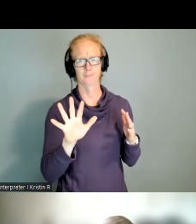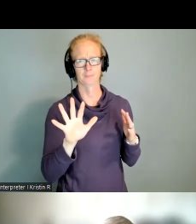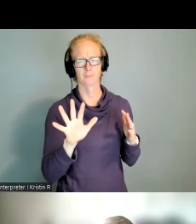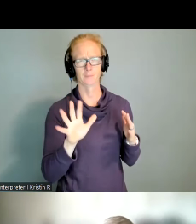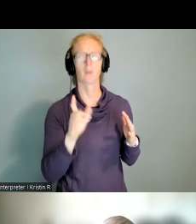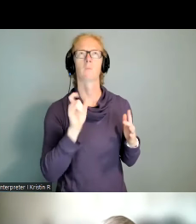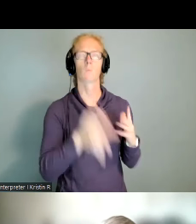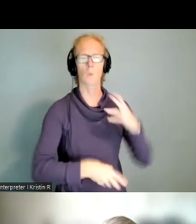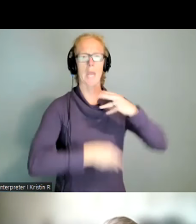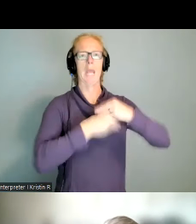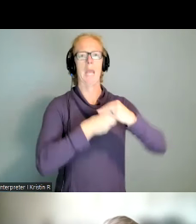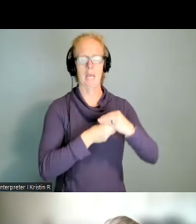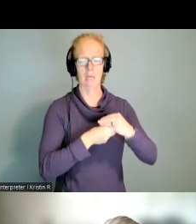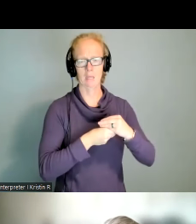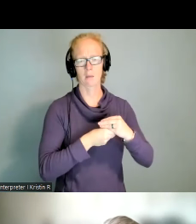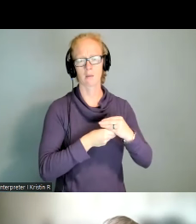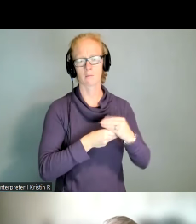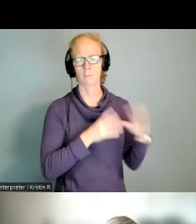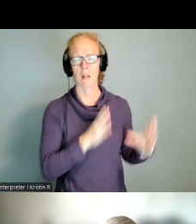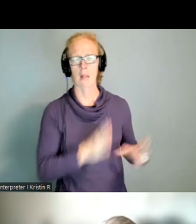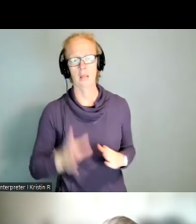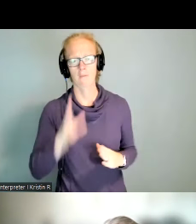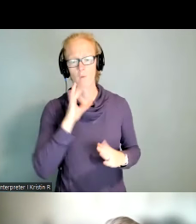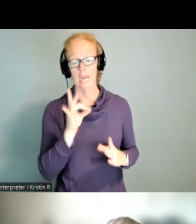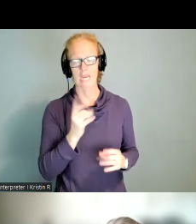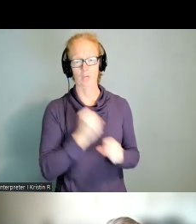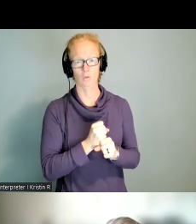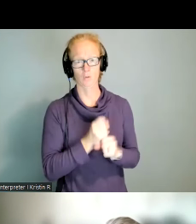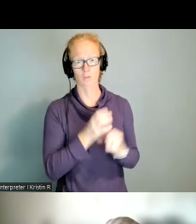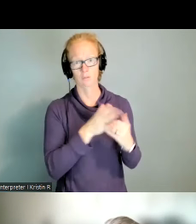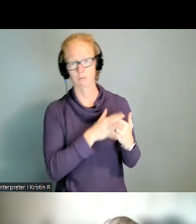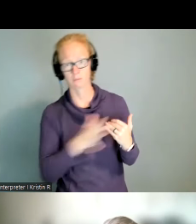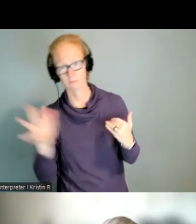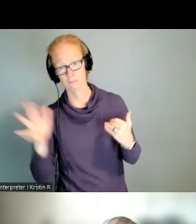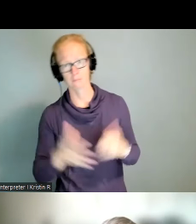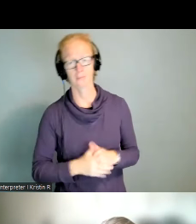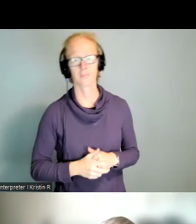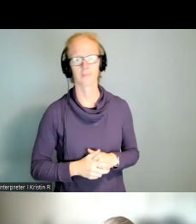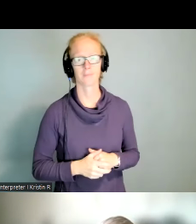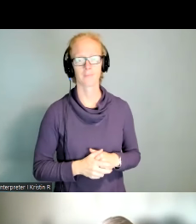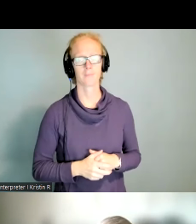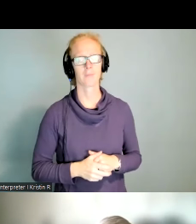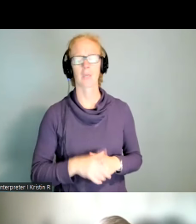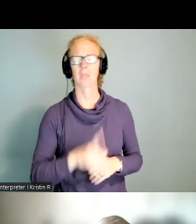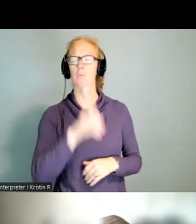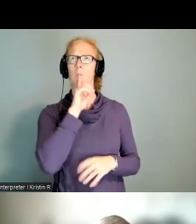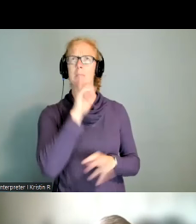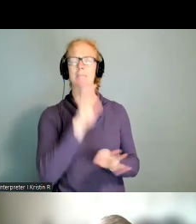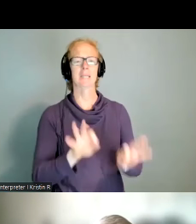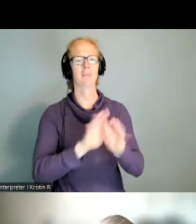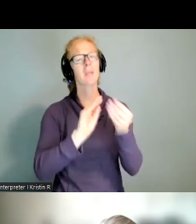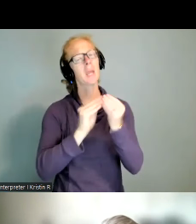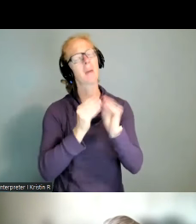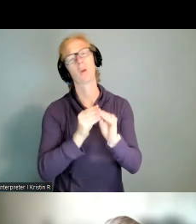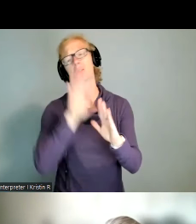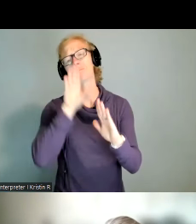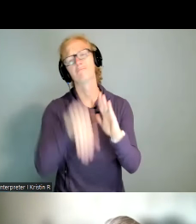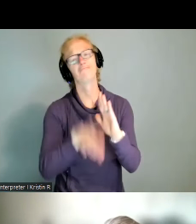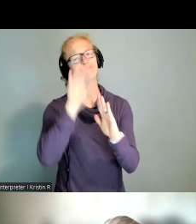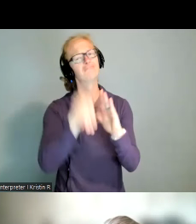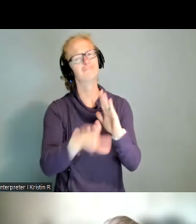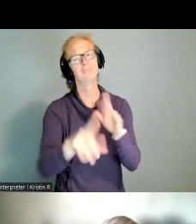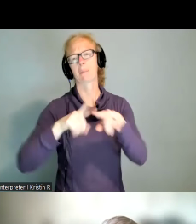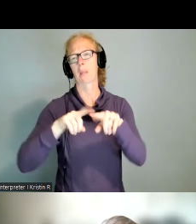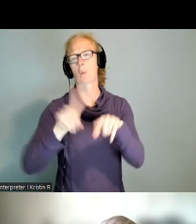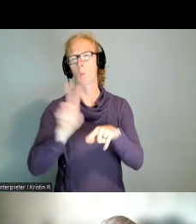supposed to add or plan for the next 8 years, cycle 6. This is significant. I mean, these numbers have changed for every subregion and so forth,